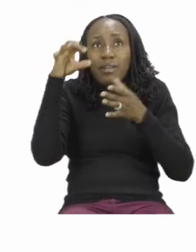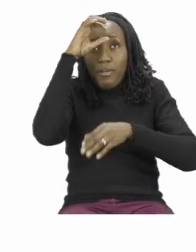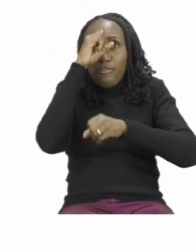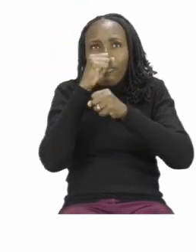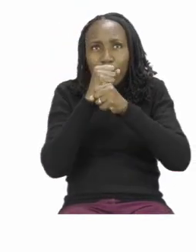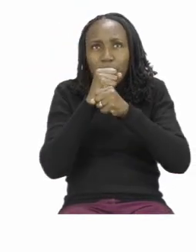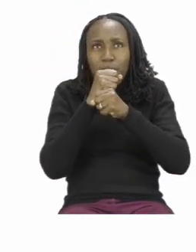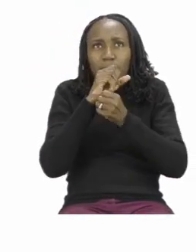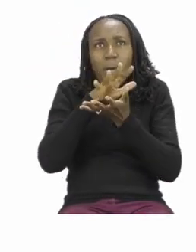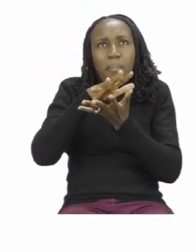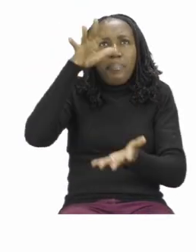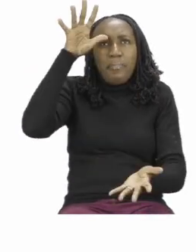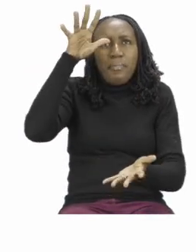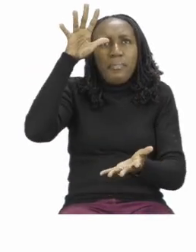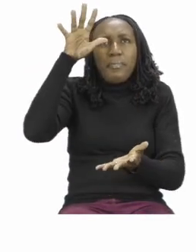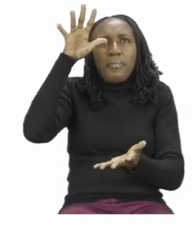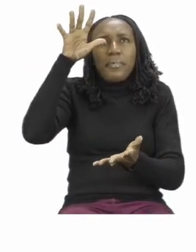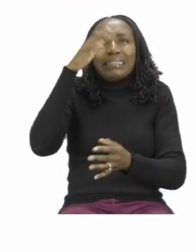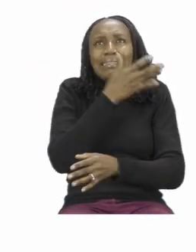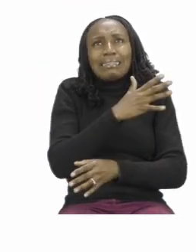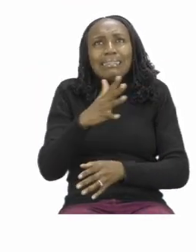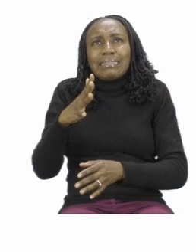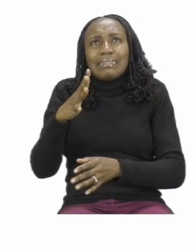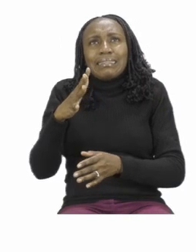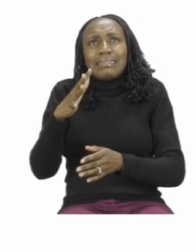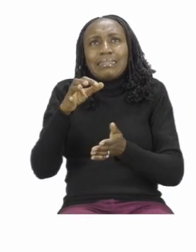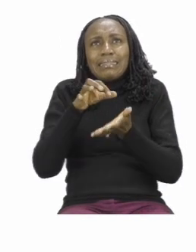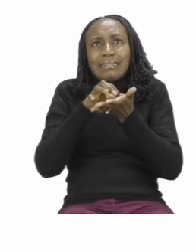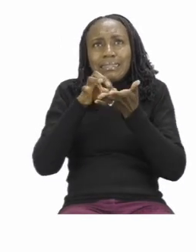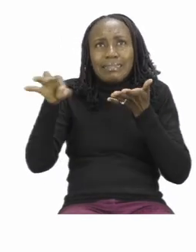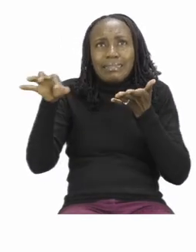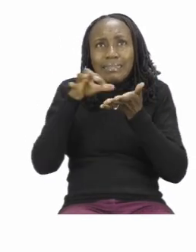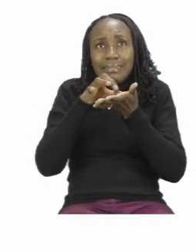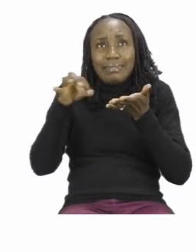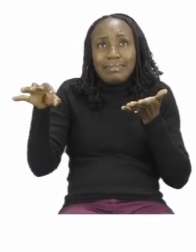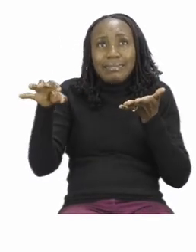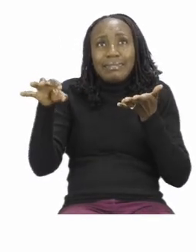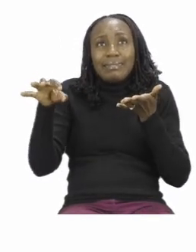increase, seed, see,